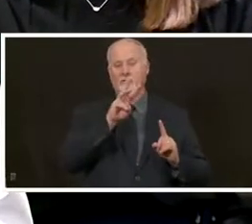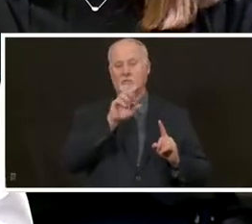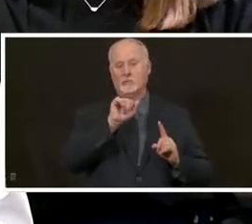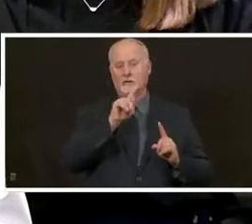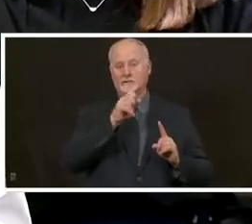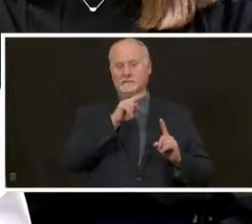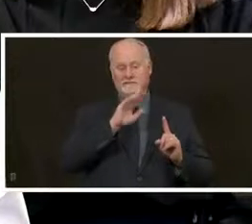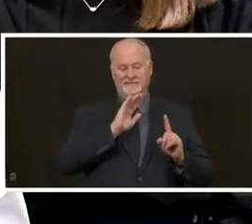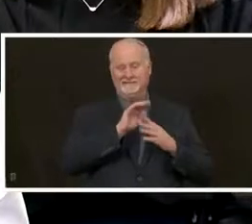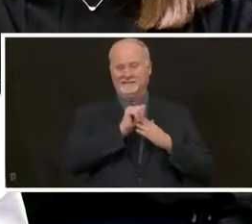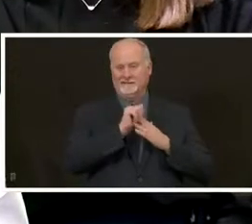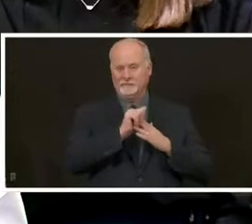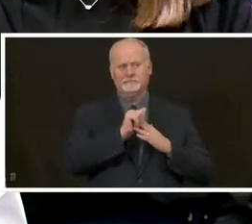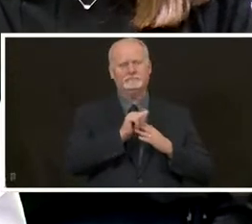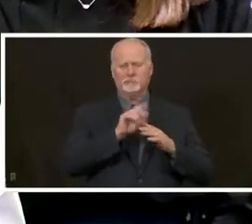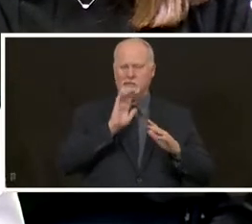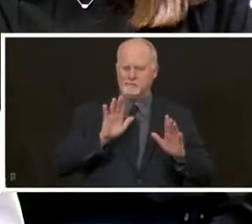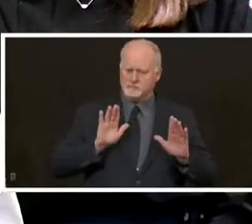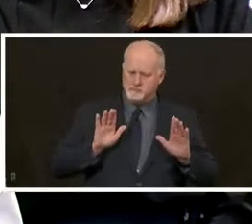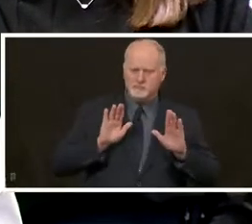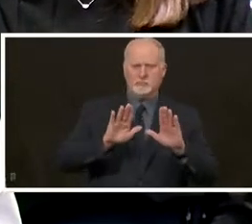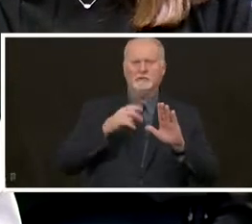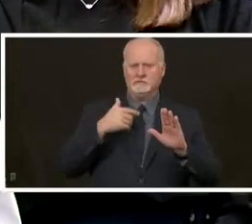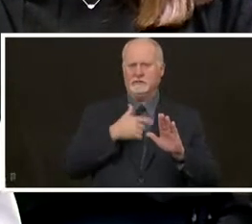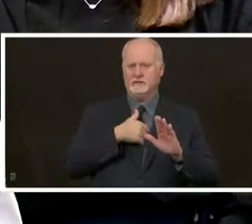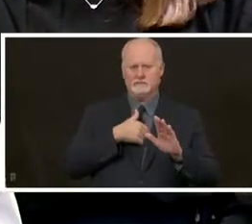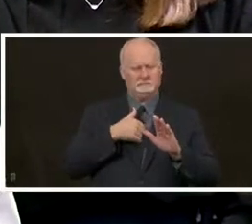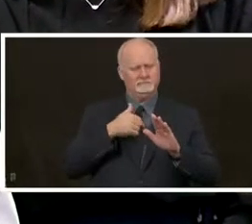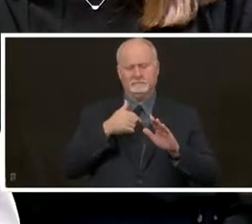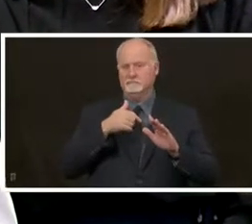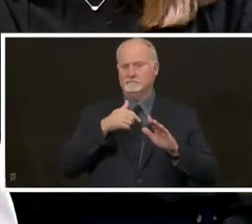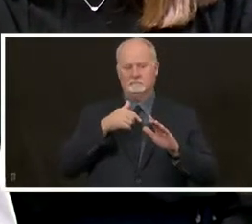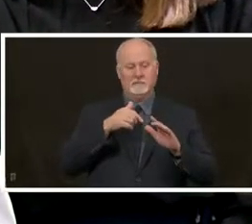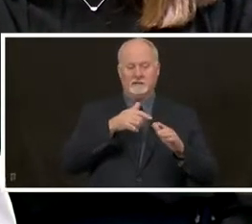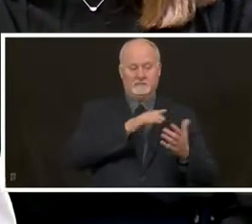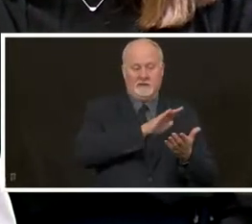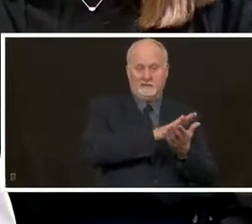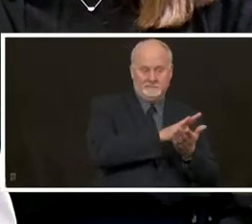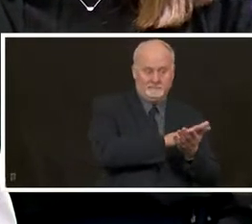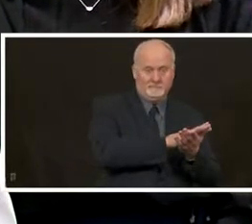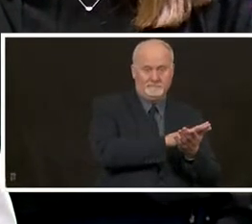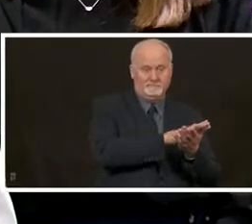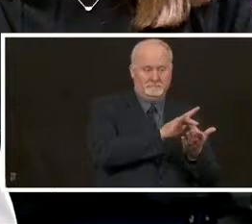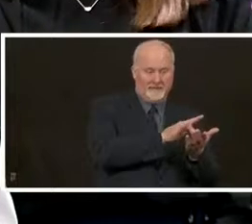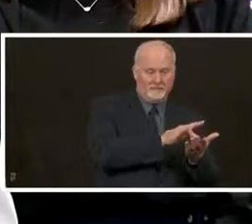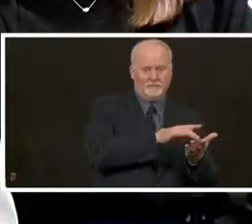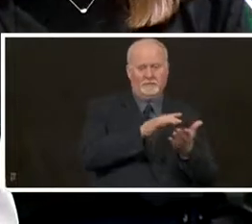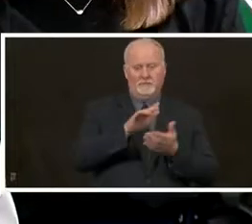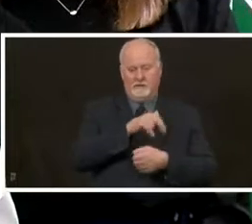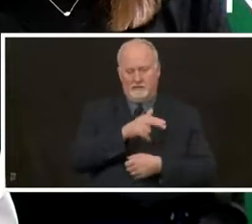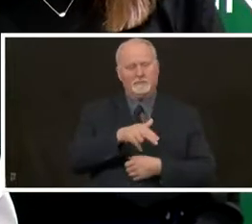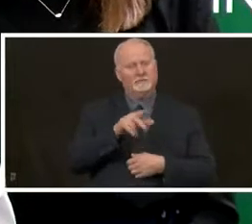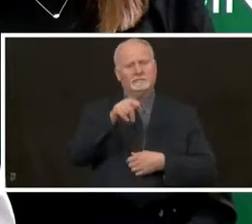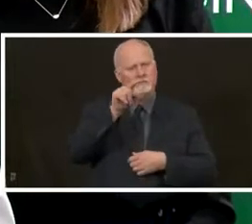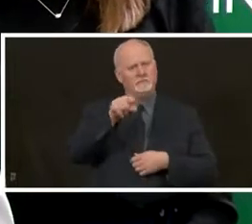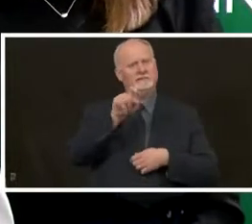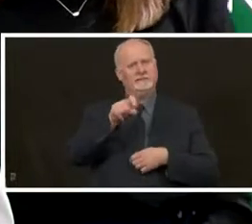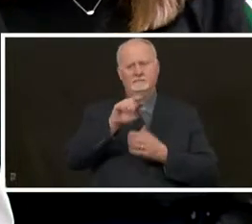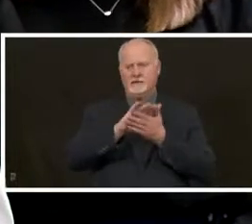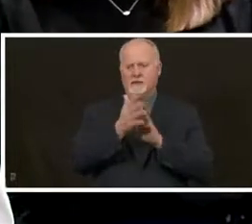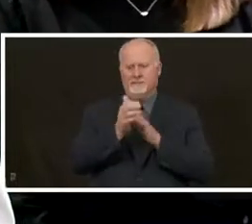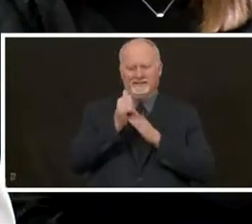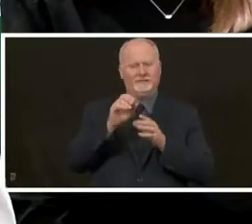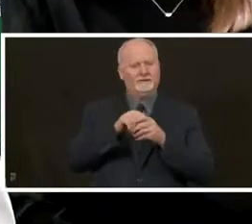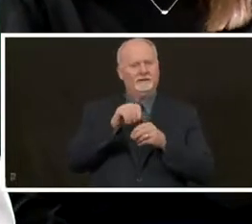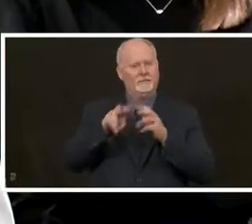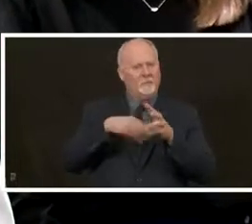us to really, at every level of our institution, particularly on our academic medical side, to really be a leader in the country and the